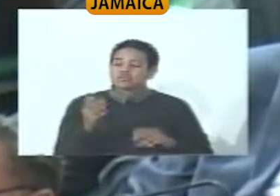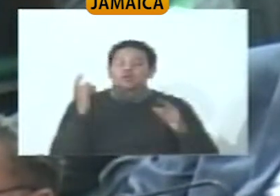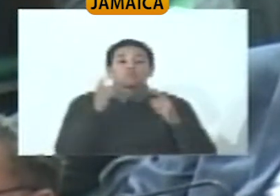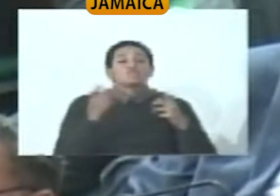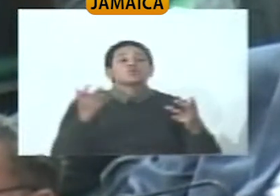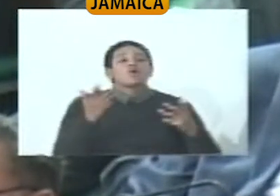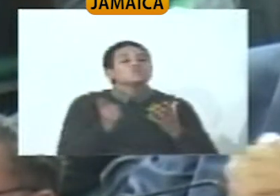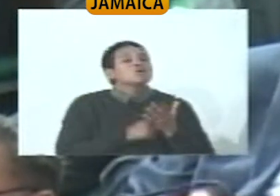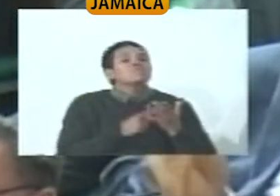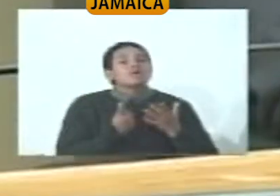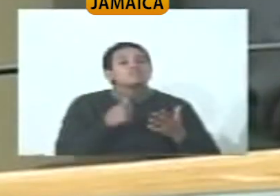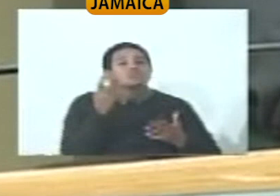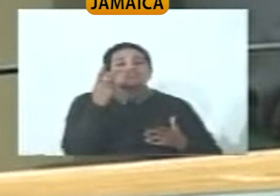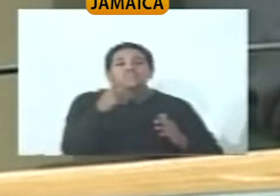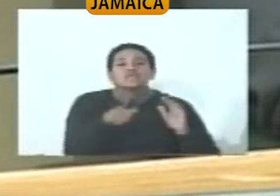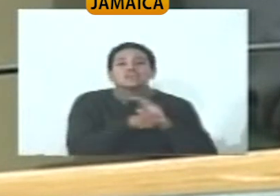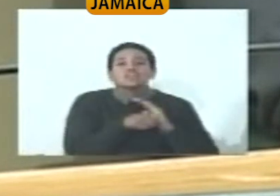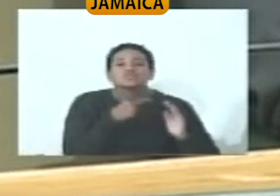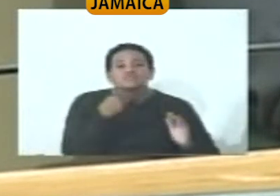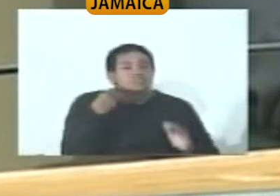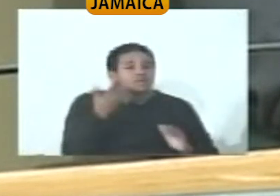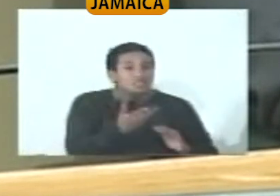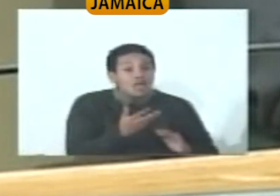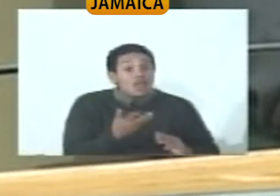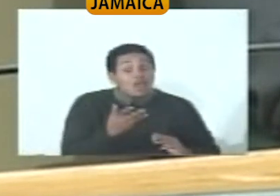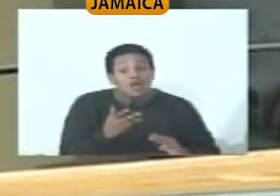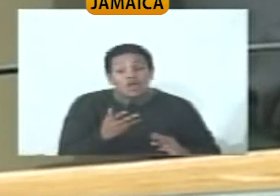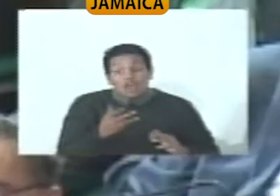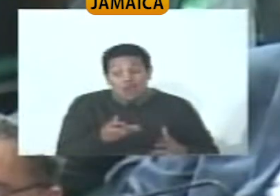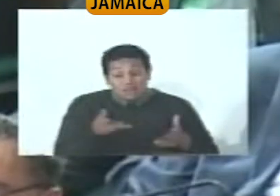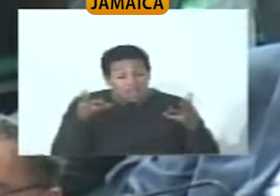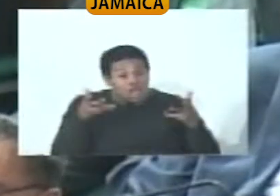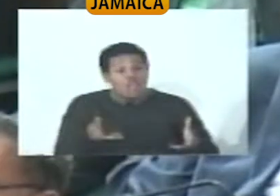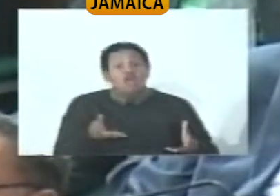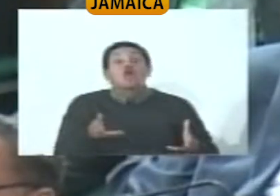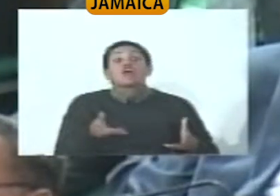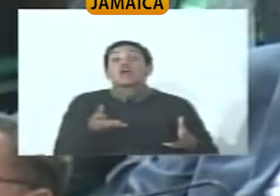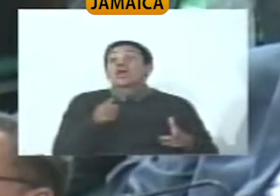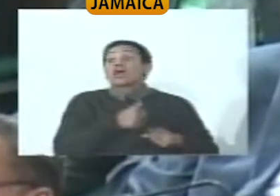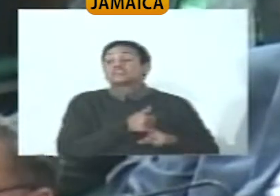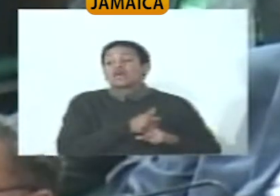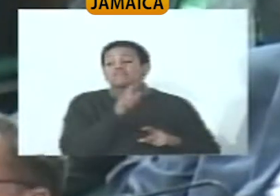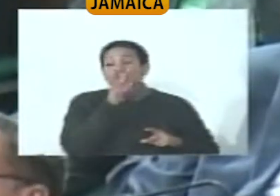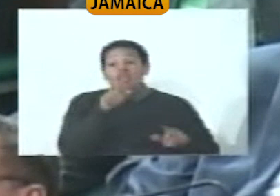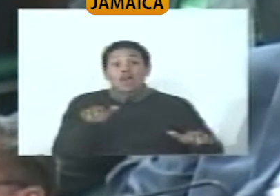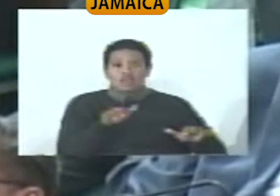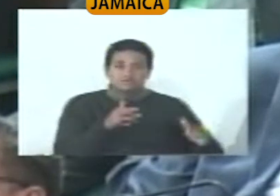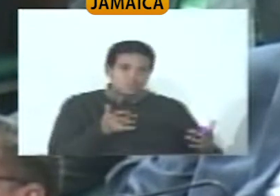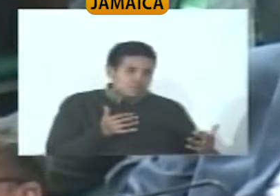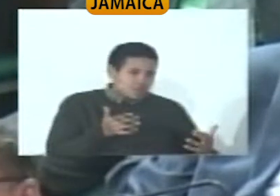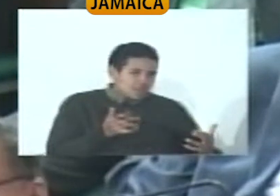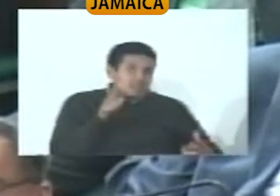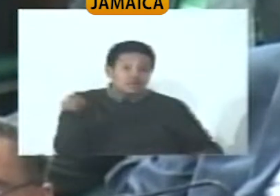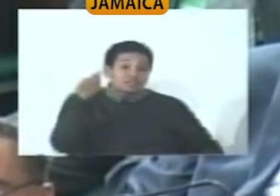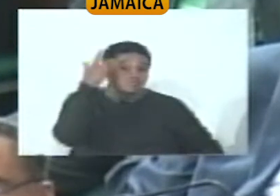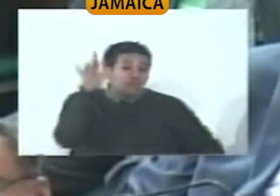we are not seeing the hidden threat. And they are here, and they are very active, and they are